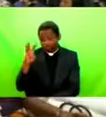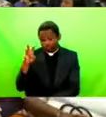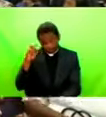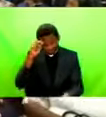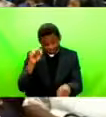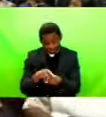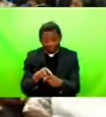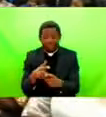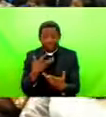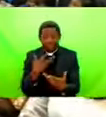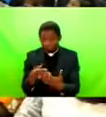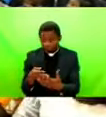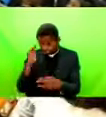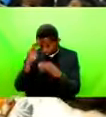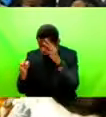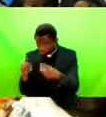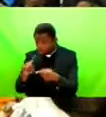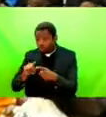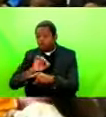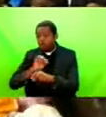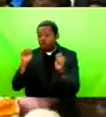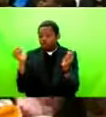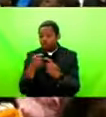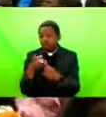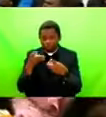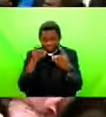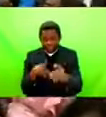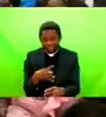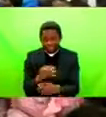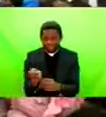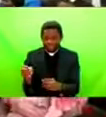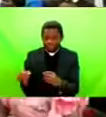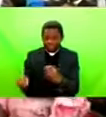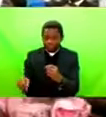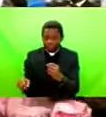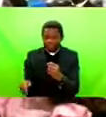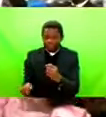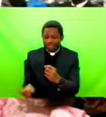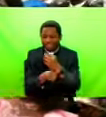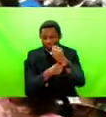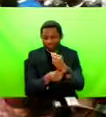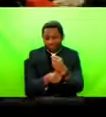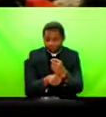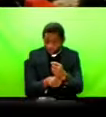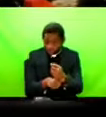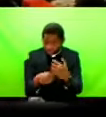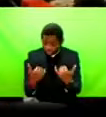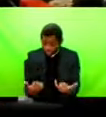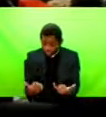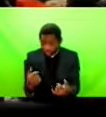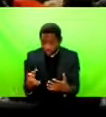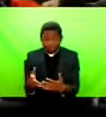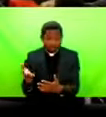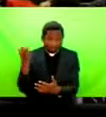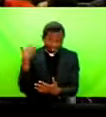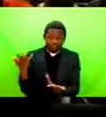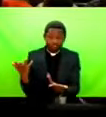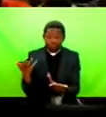their deputies, both present and reviewed. And also to all